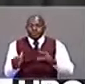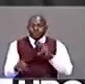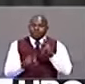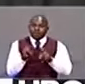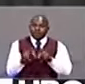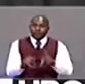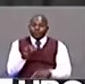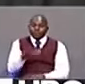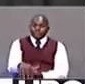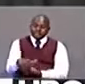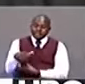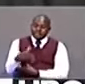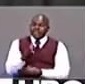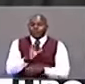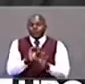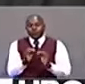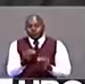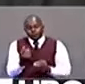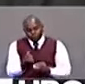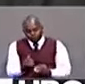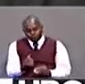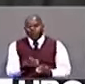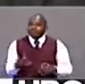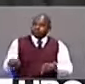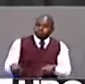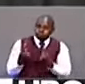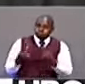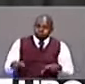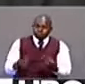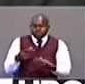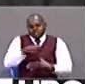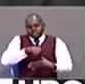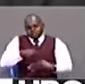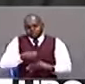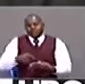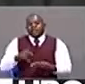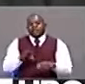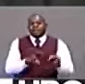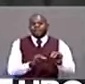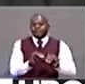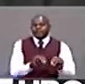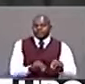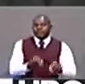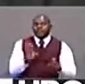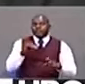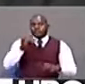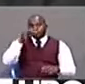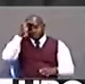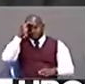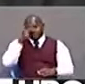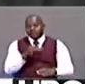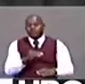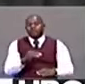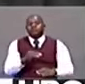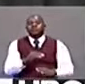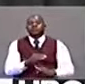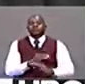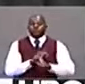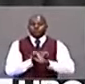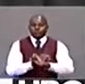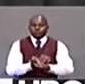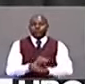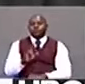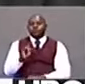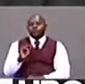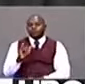people mining there. It was just a conflict amongst the management, and the police minerals protection unit